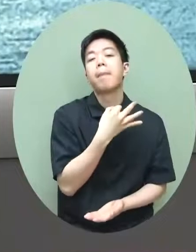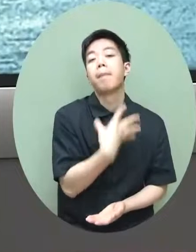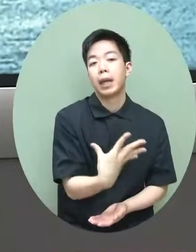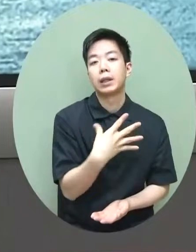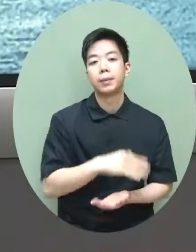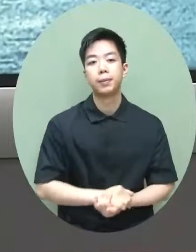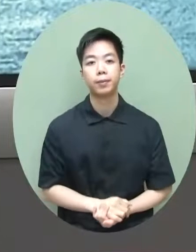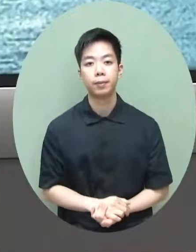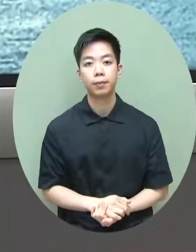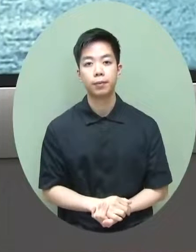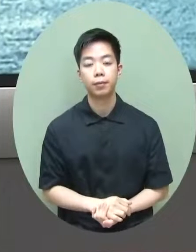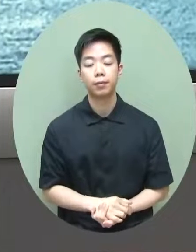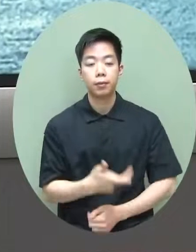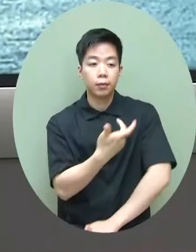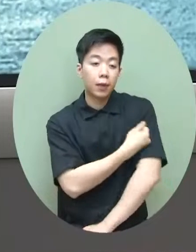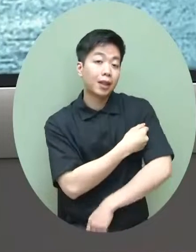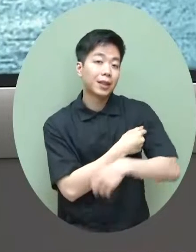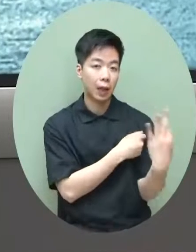the vaccination program.